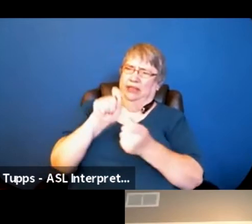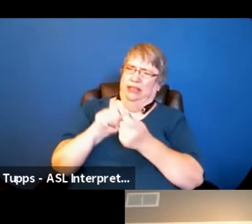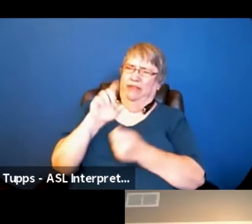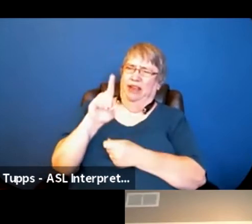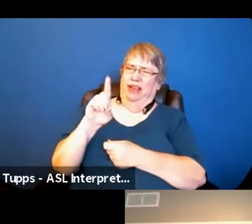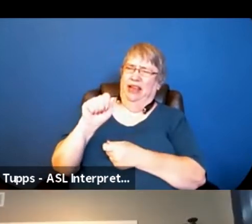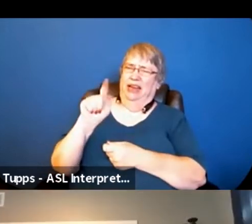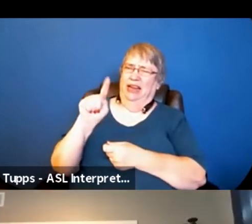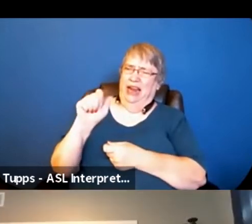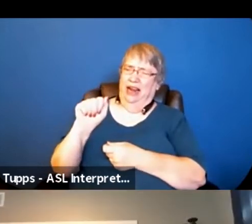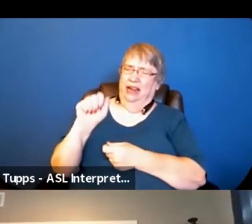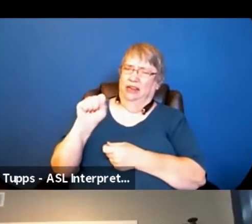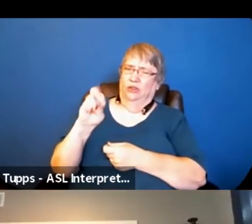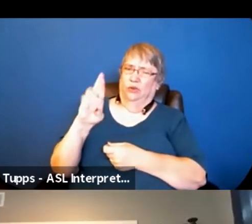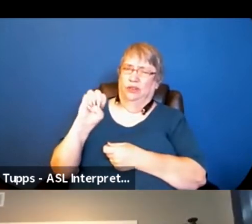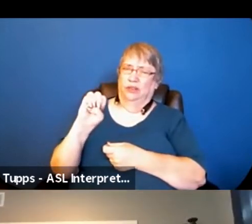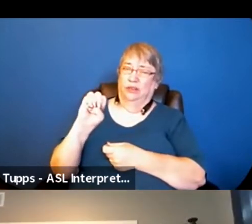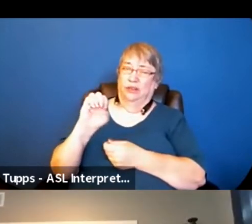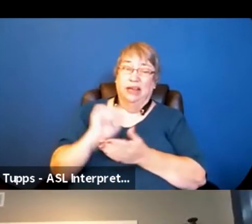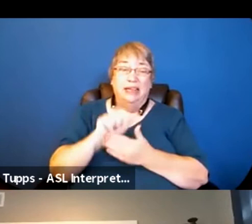Robin, do you want to take that one? Is that you?